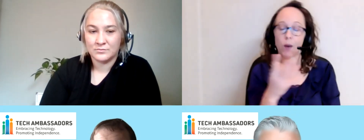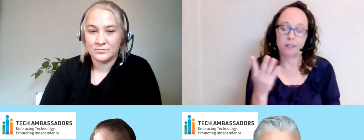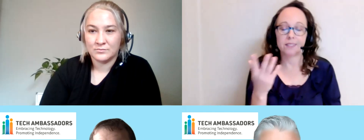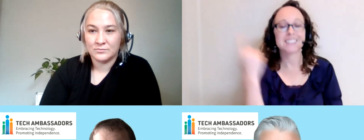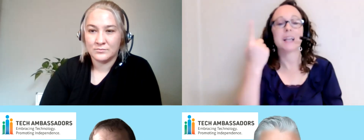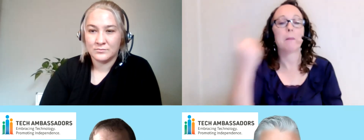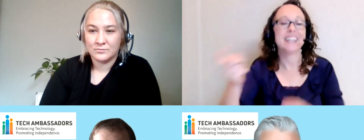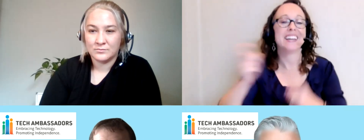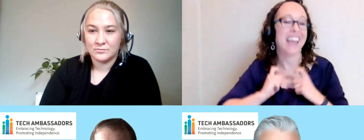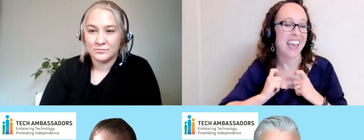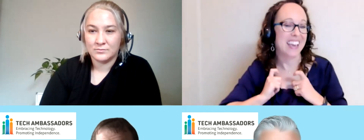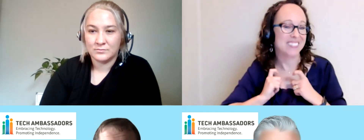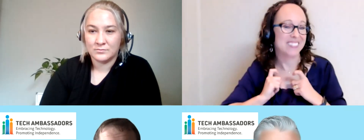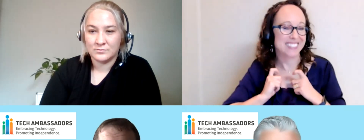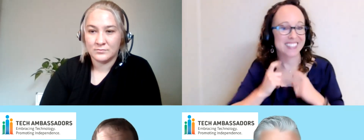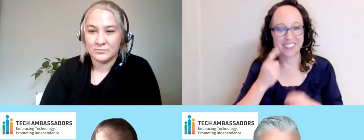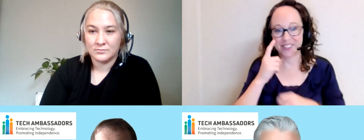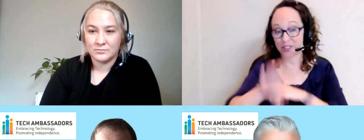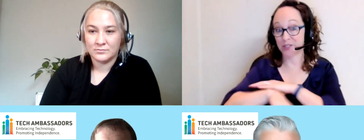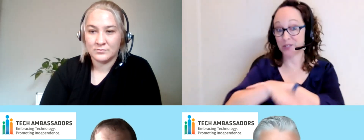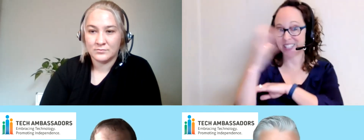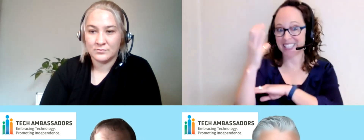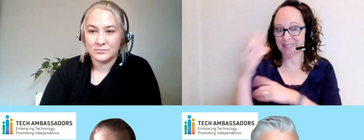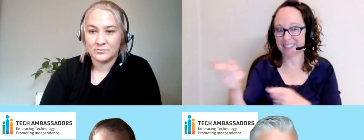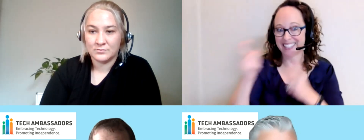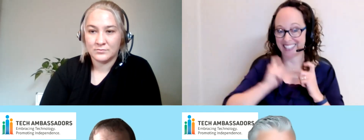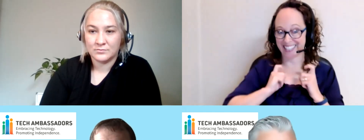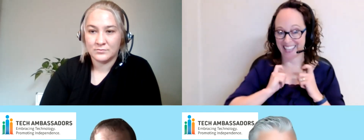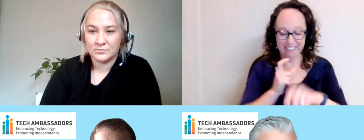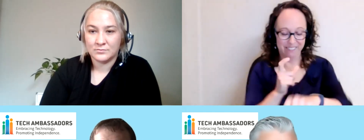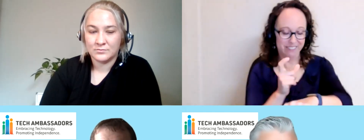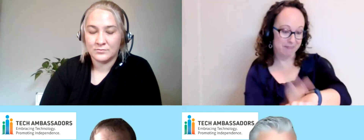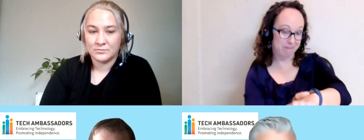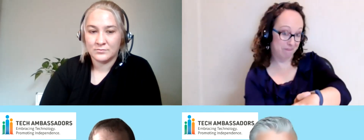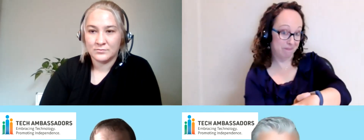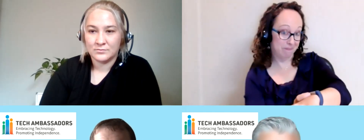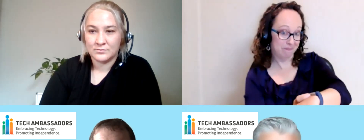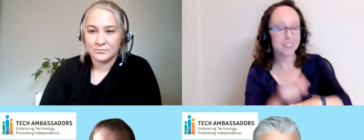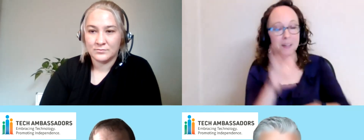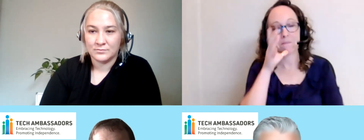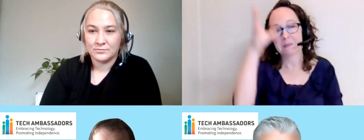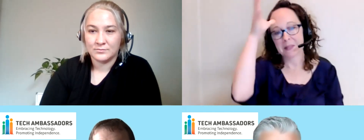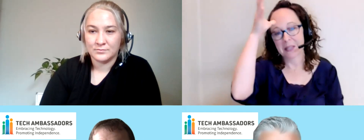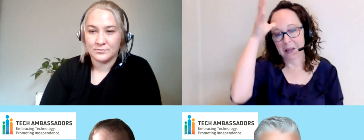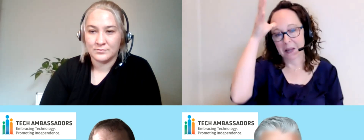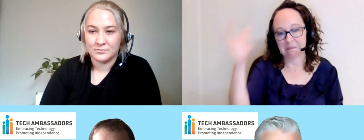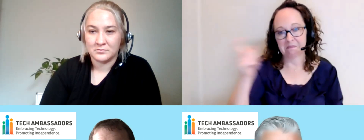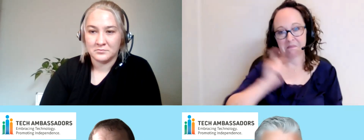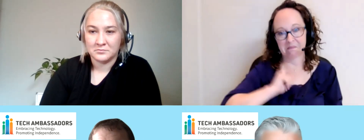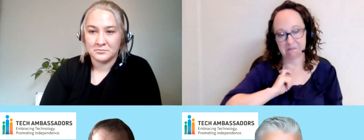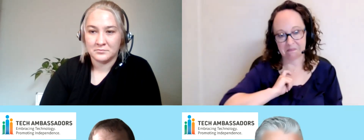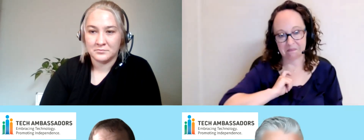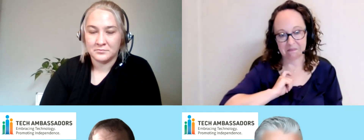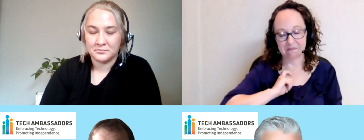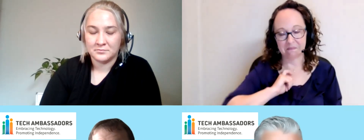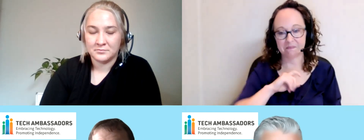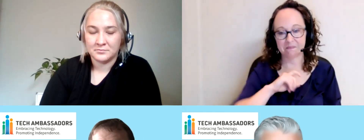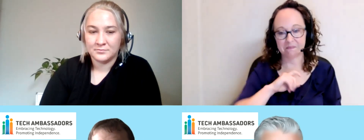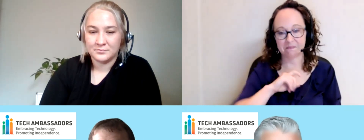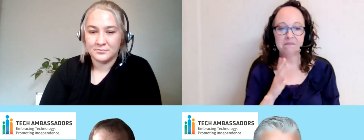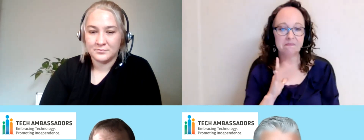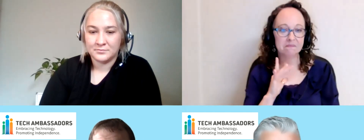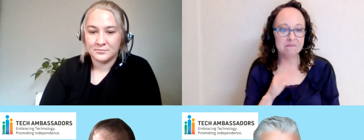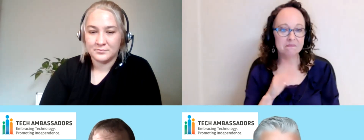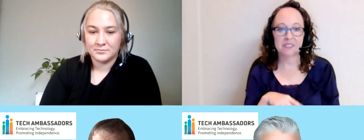gifted for Christmas by my mom and dad, and that